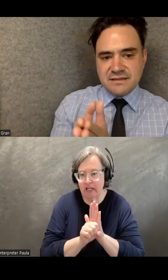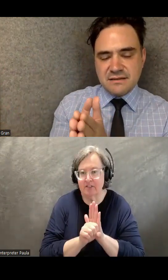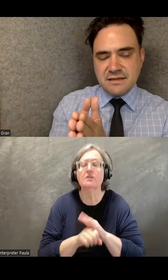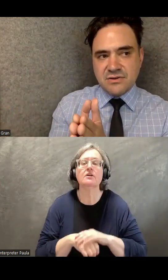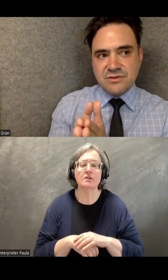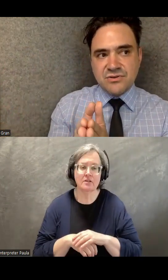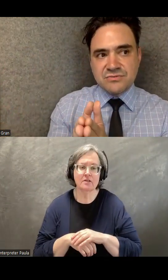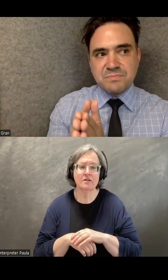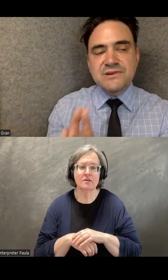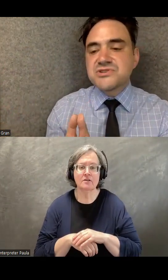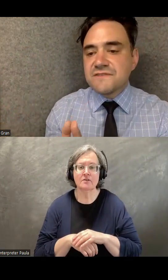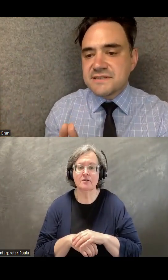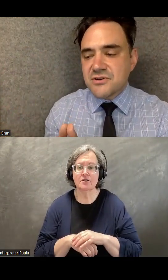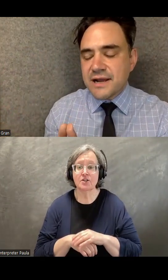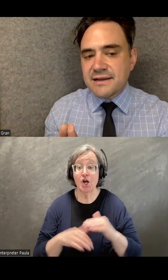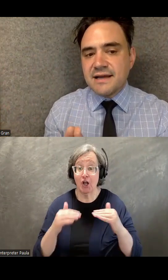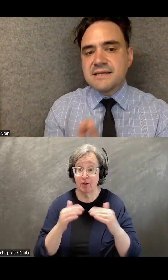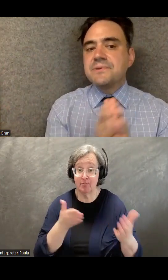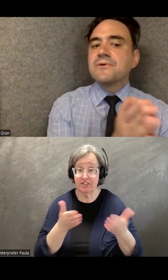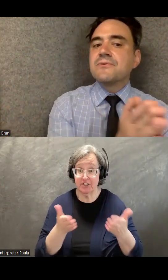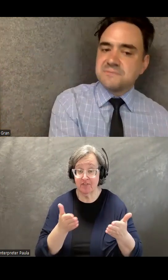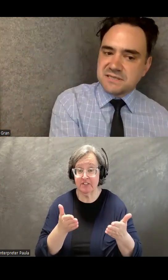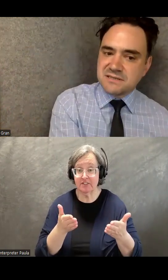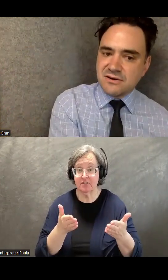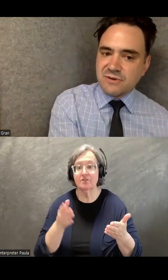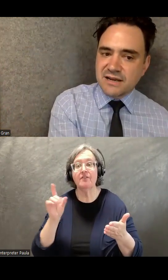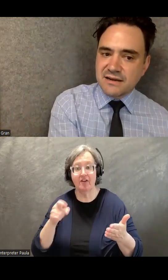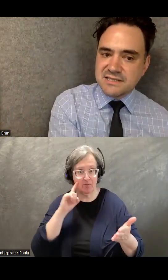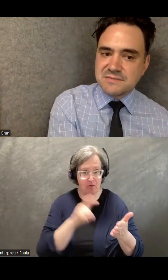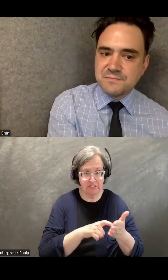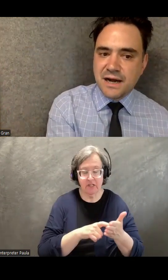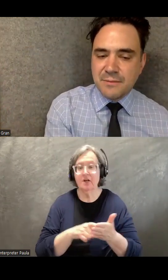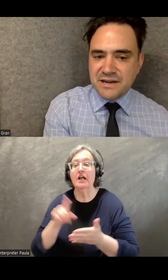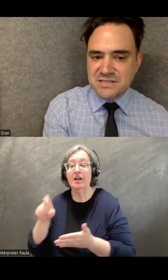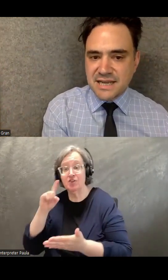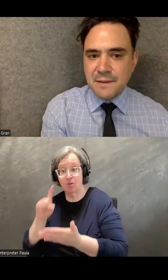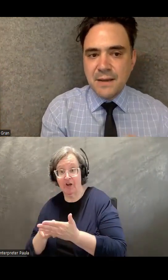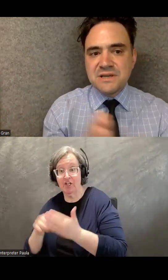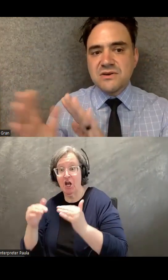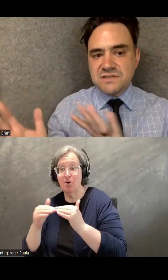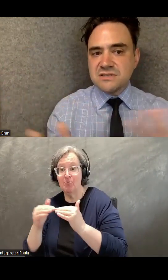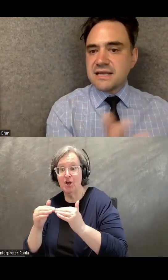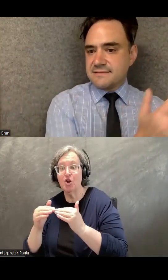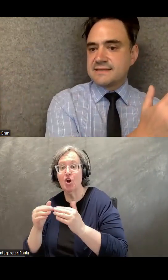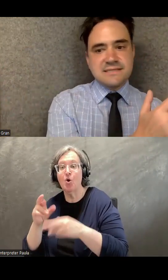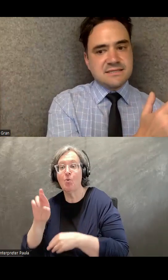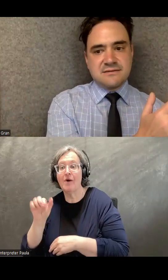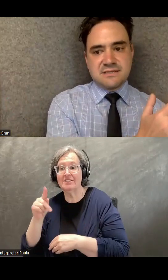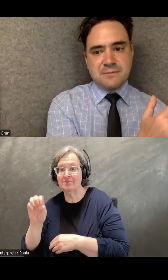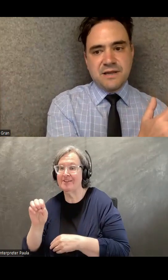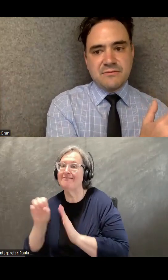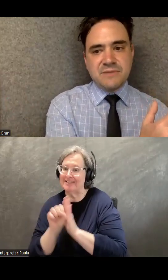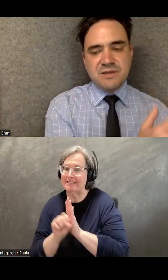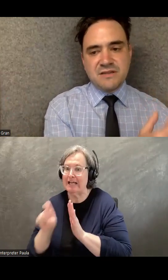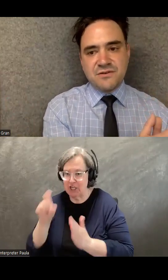sure that your peer services are recognized and peer respites are recognized by your state. But it's always good to get things into your